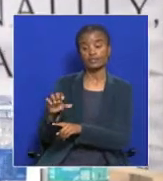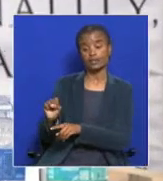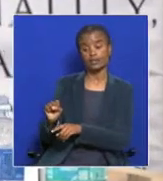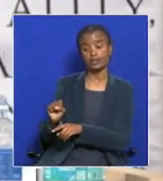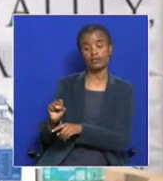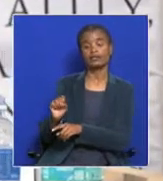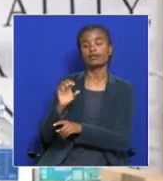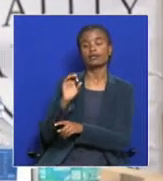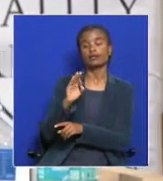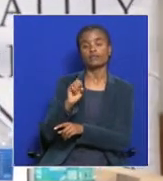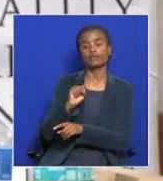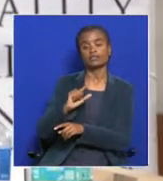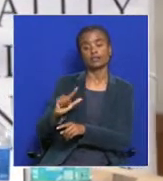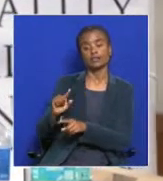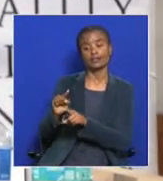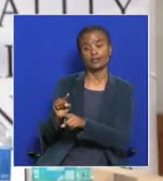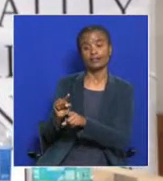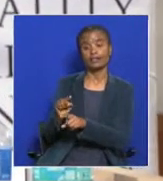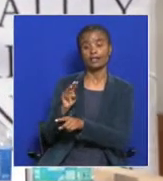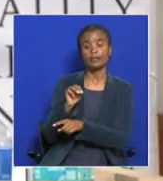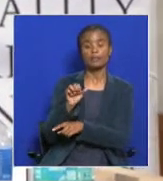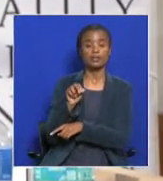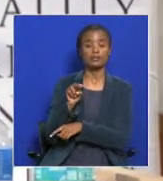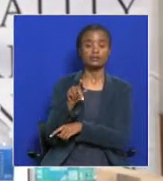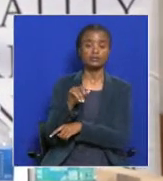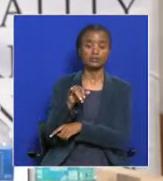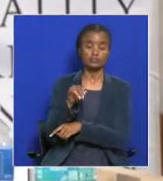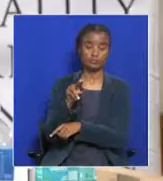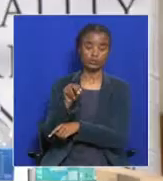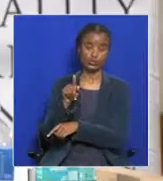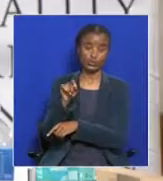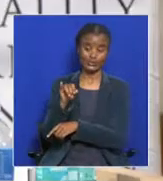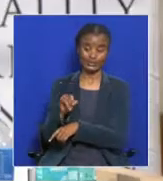outcome, and now Brigadier Nyuswa